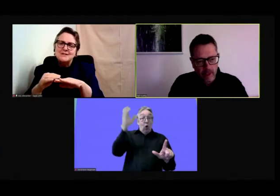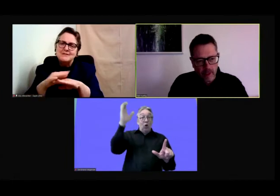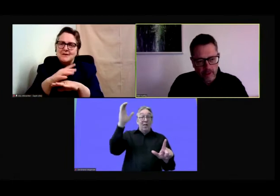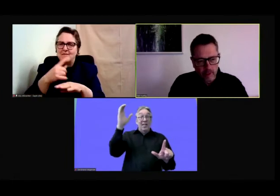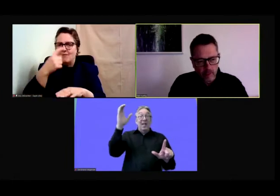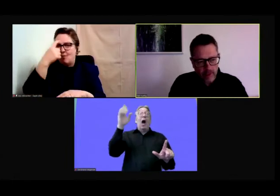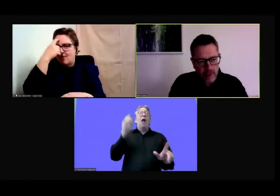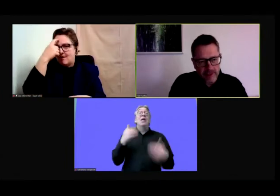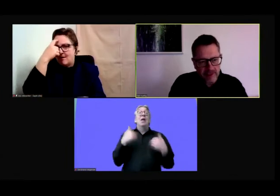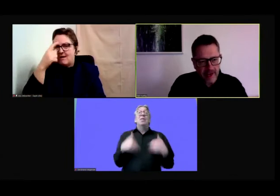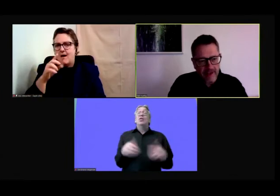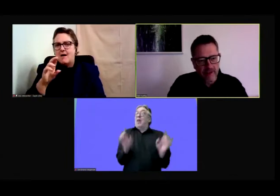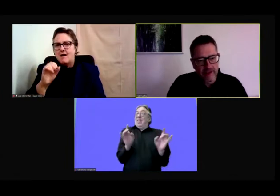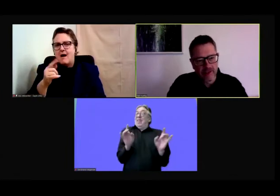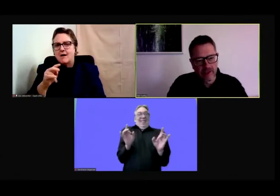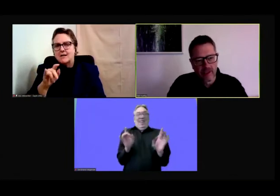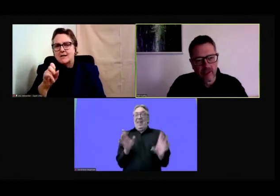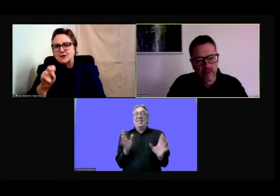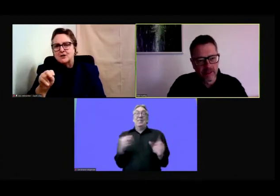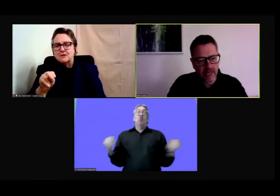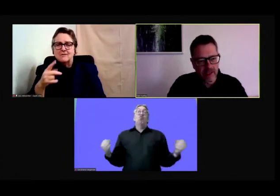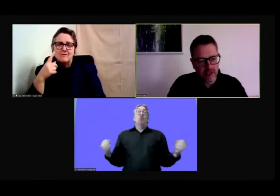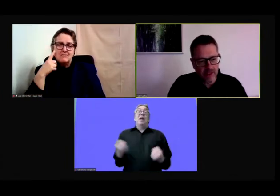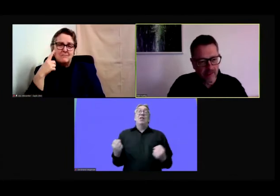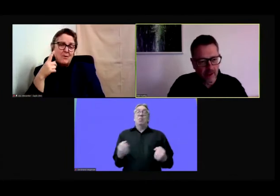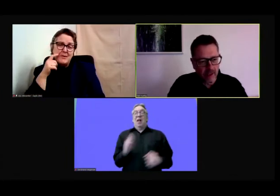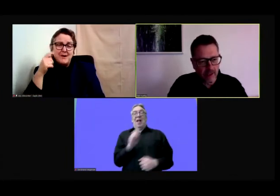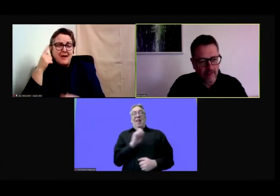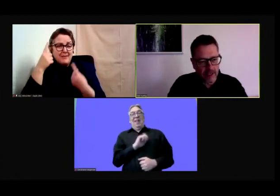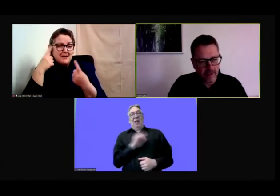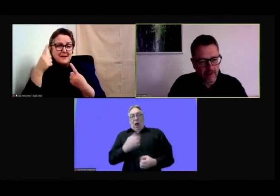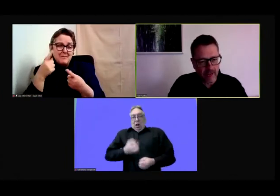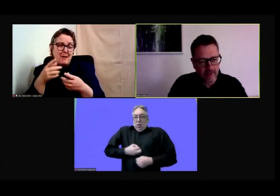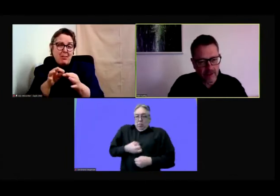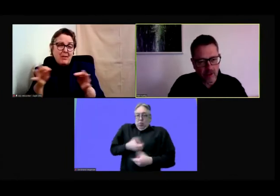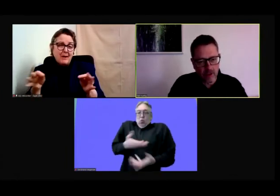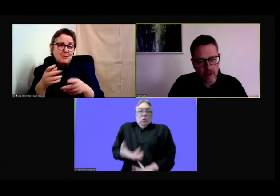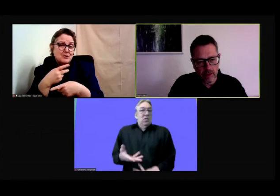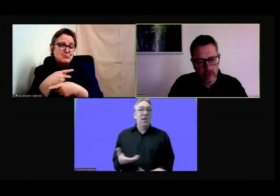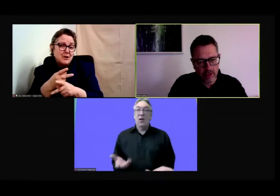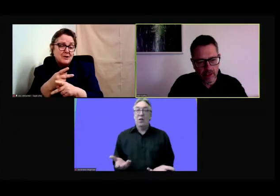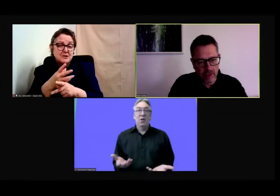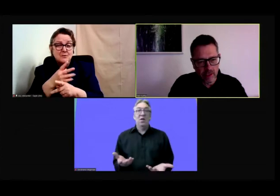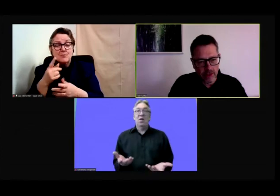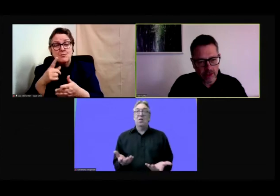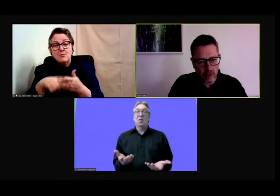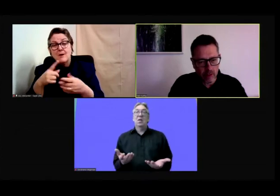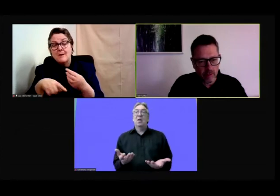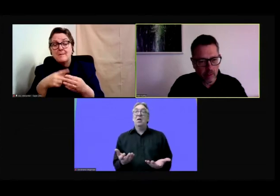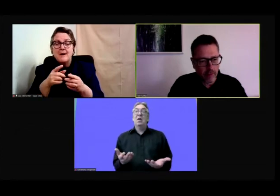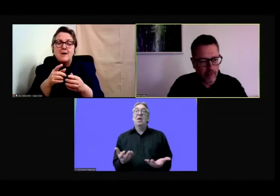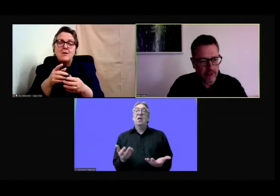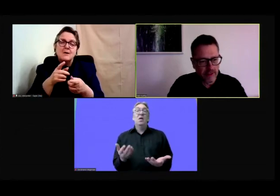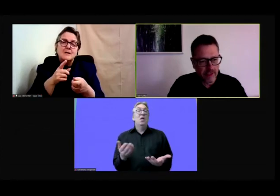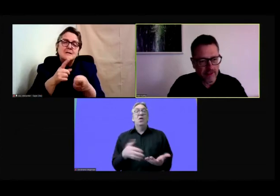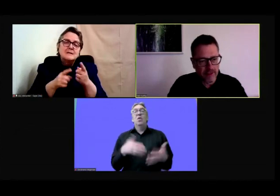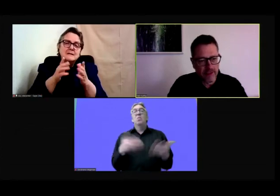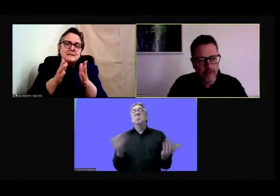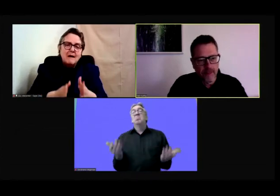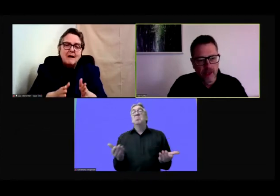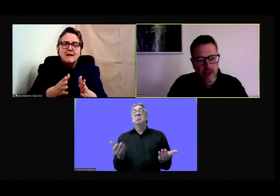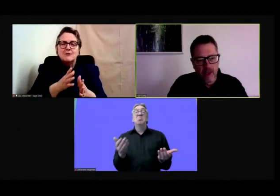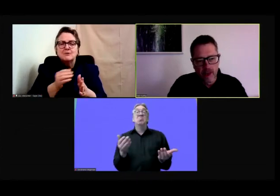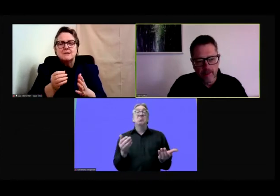production? So what about signers' potential for effects of language on cognition in a strong